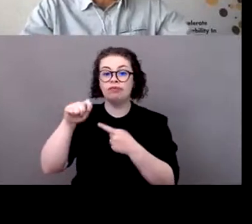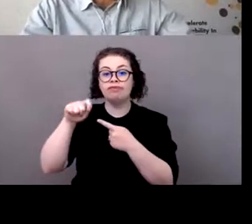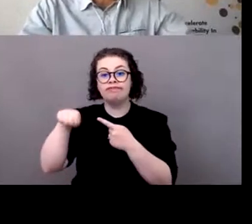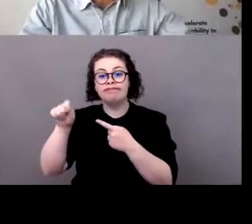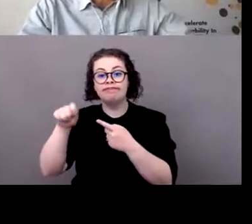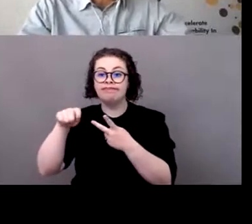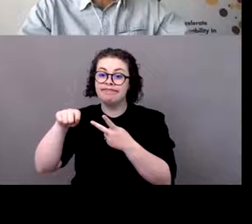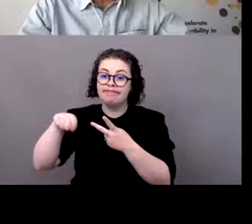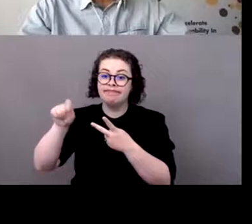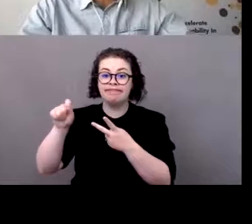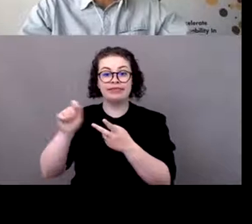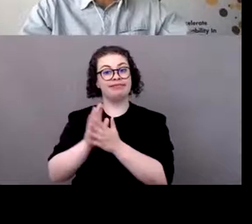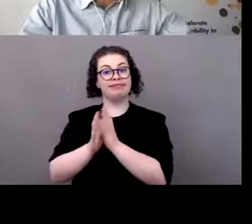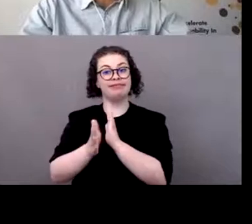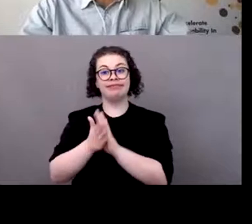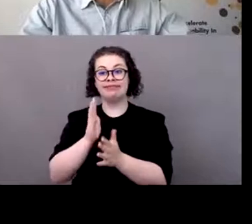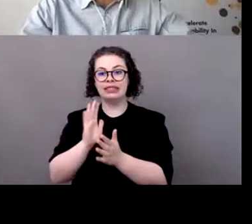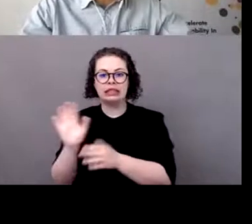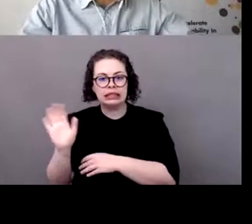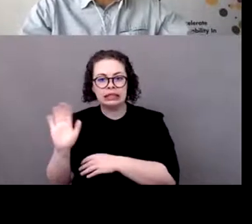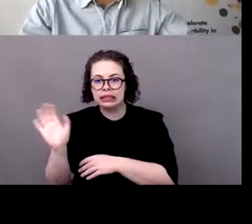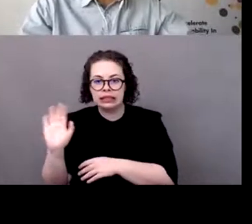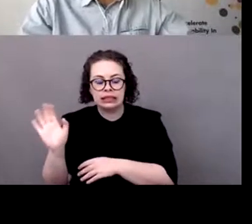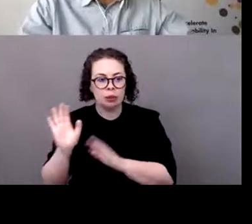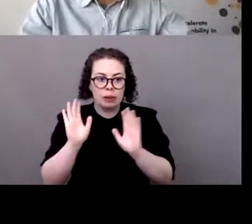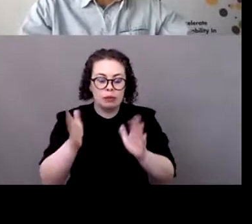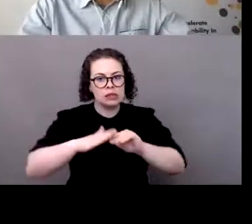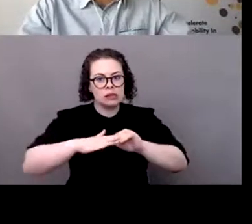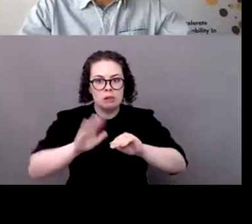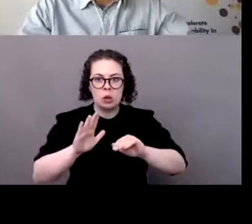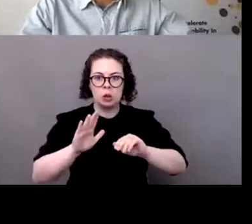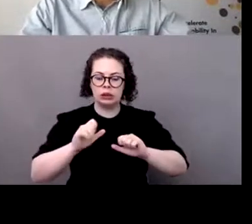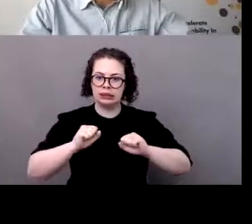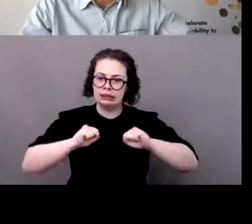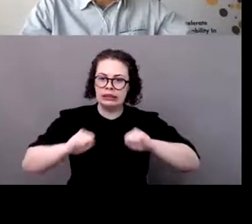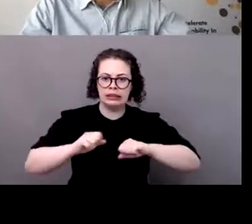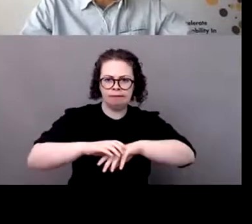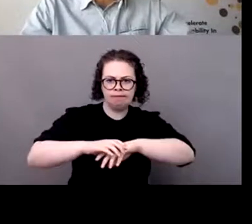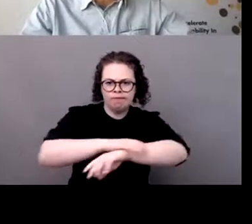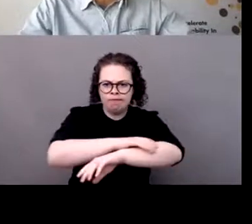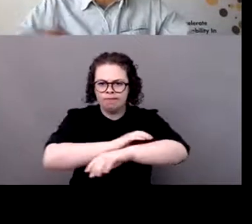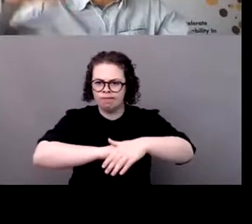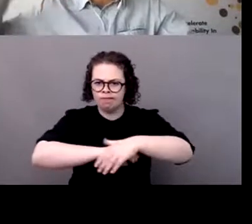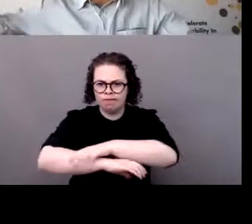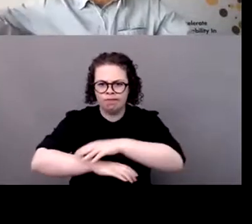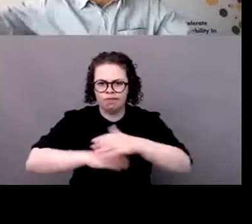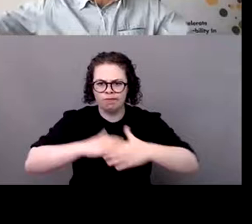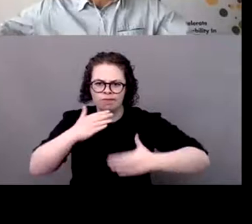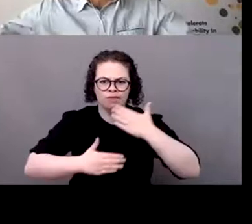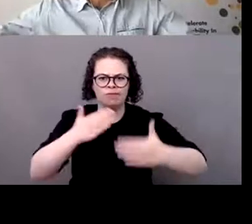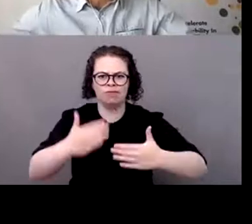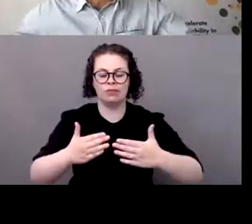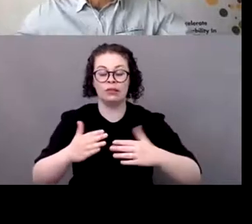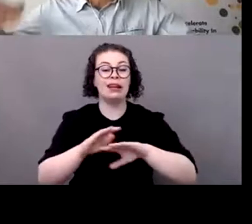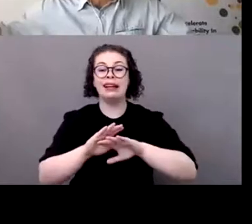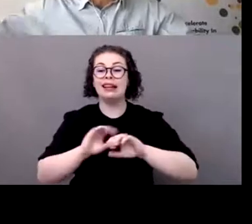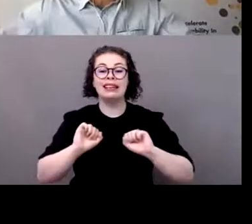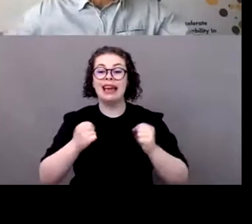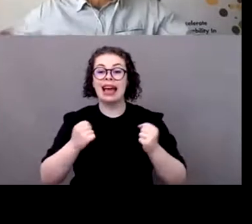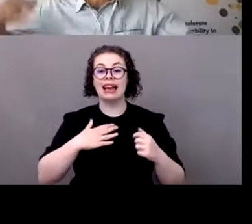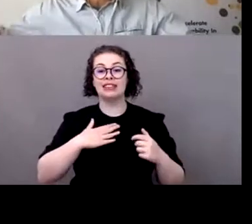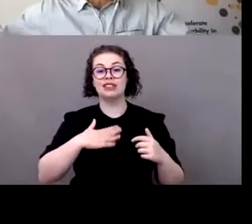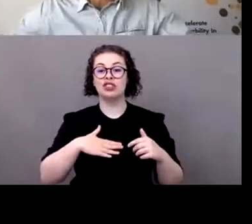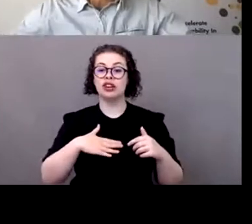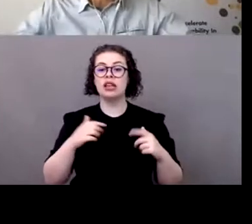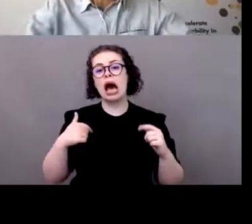working, reduce. I mean, I think you need to go beyond being neutral. You need to kind of think towards being